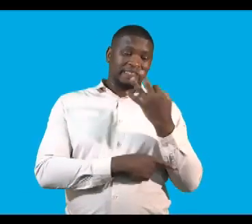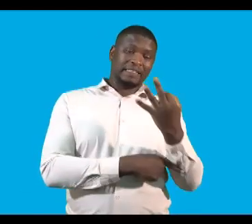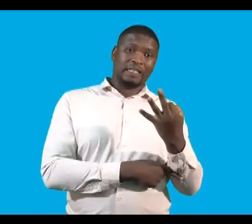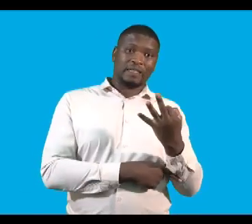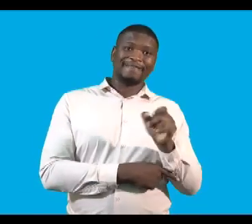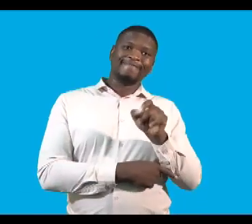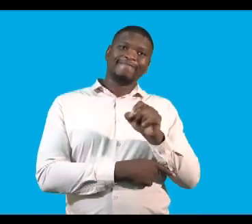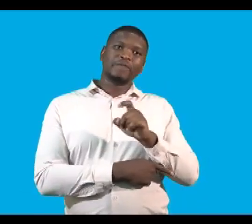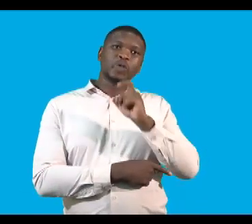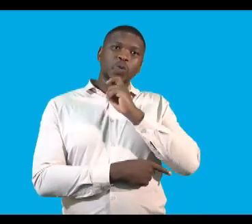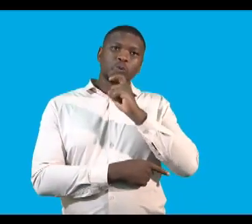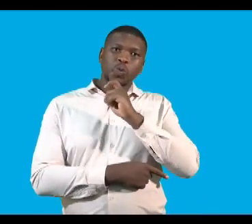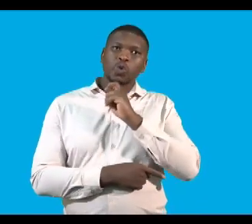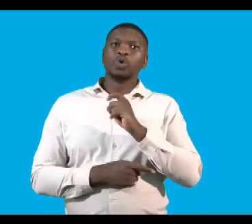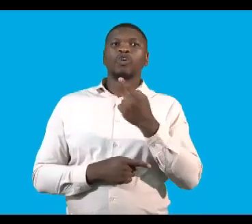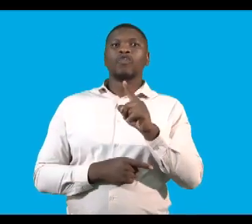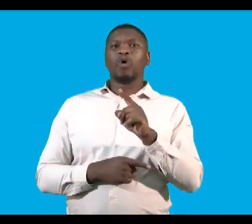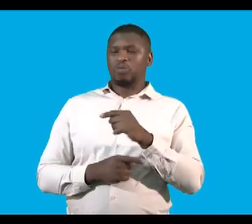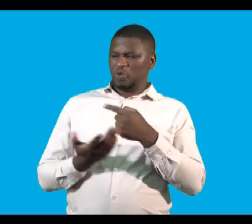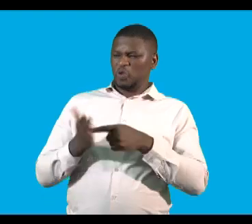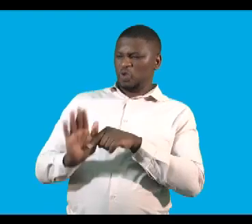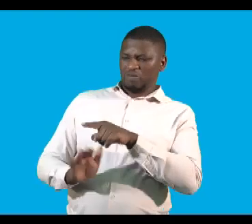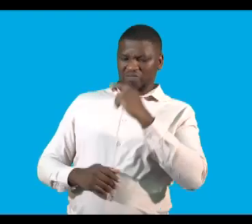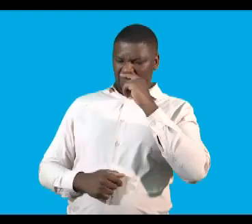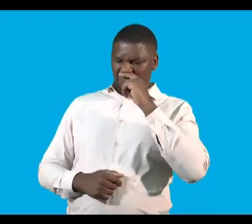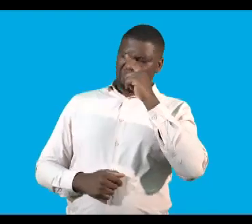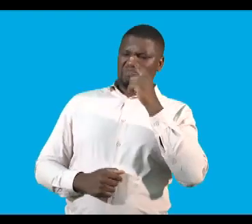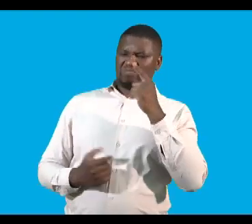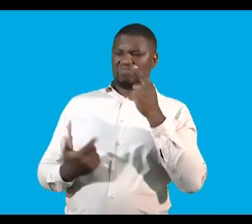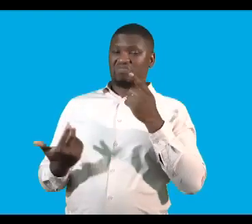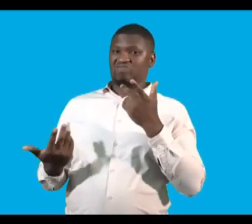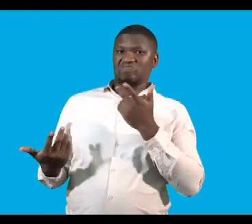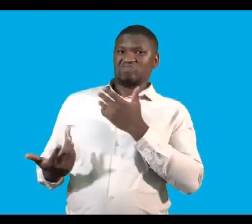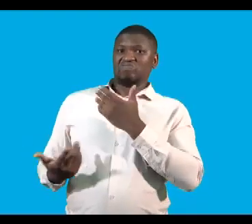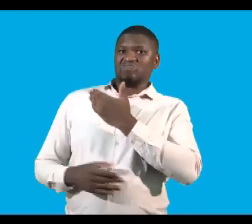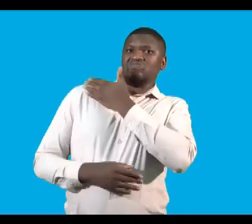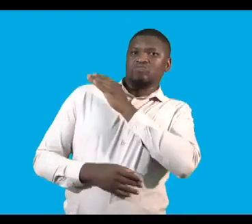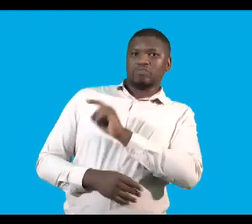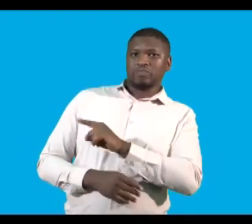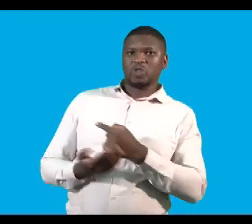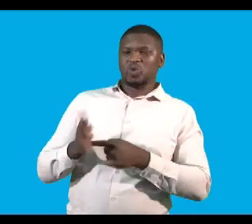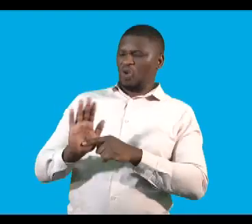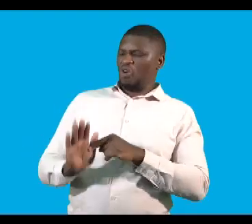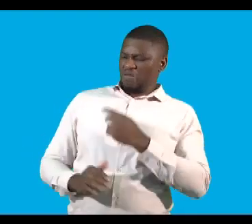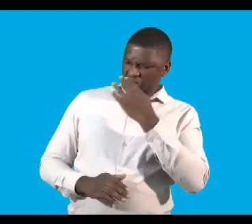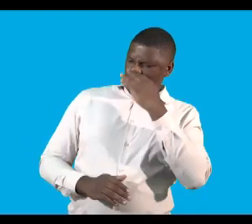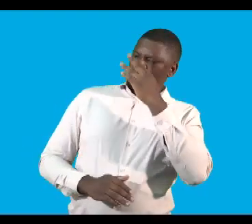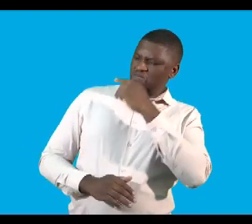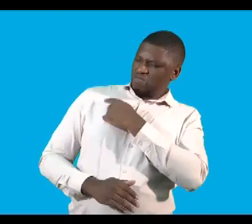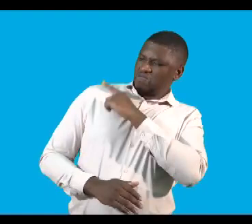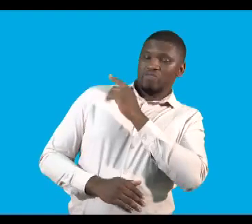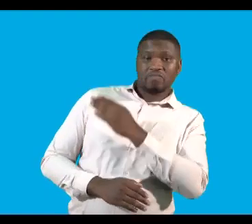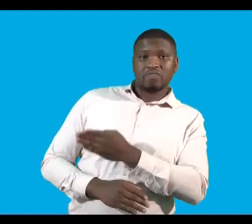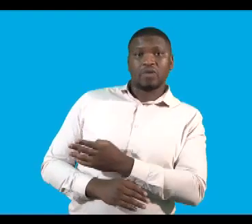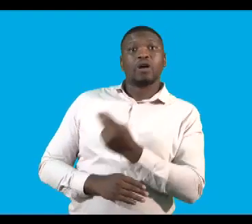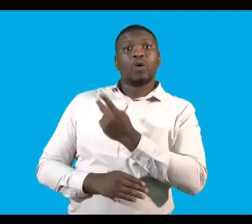depict the smaller character man's arrogance, focusing on him alone, showing his large ego. There's also irony.